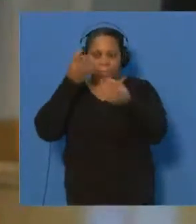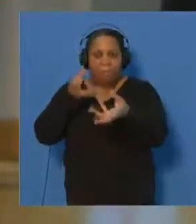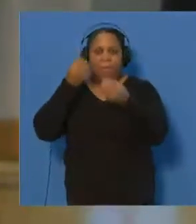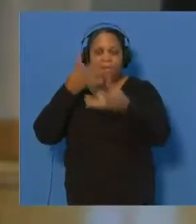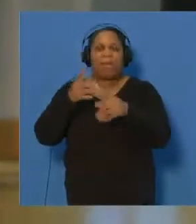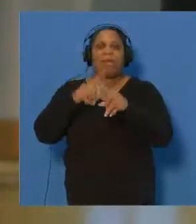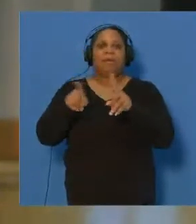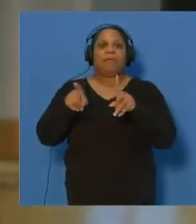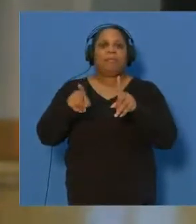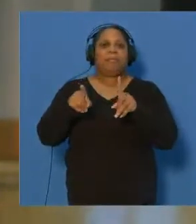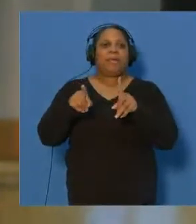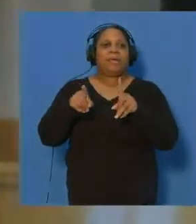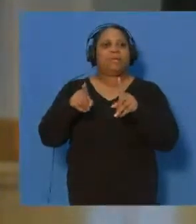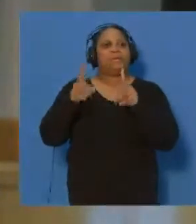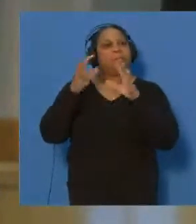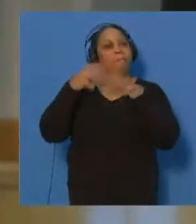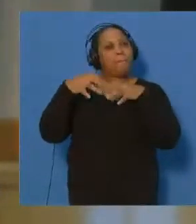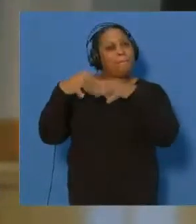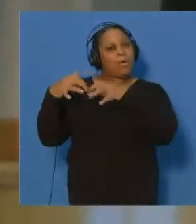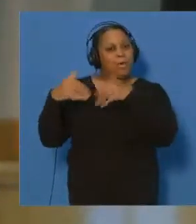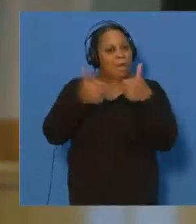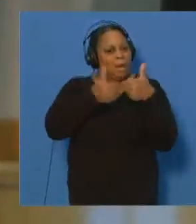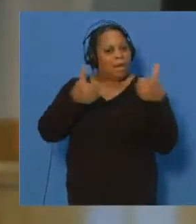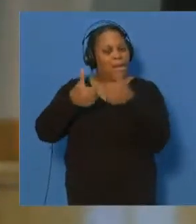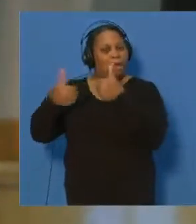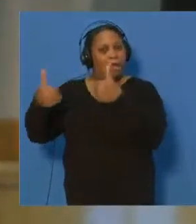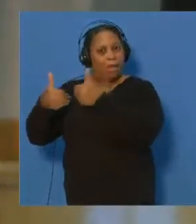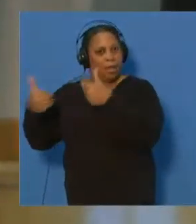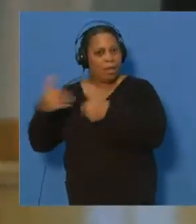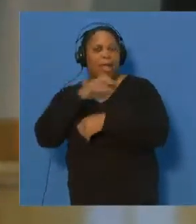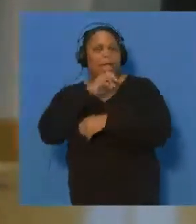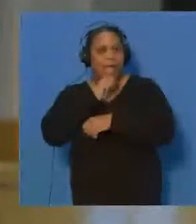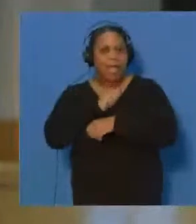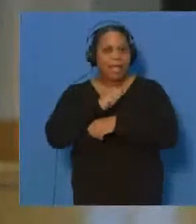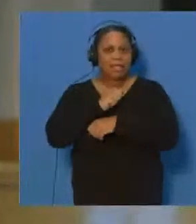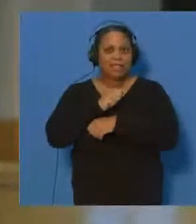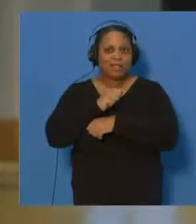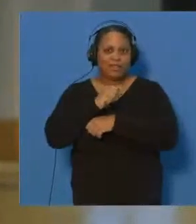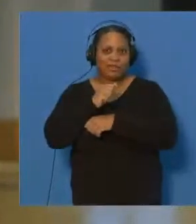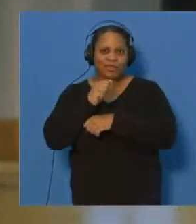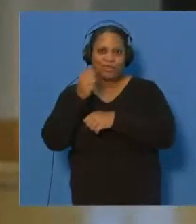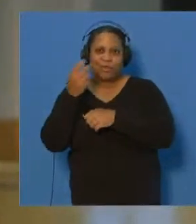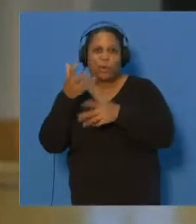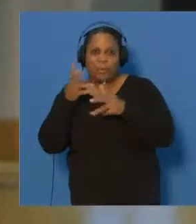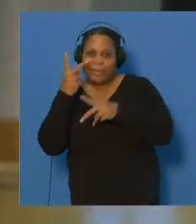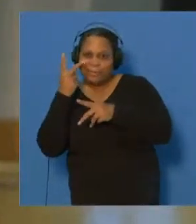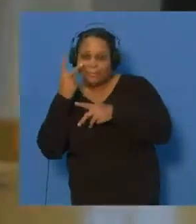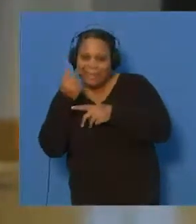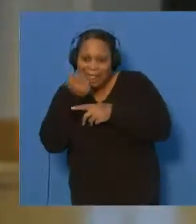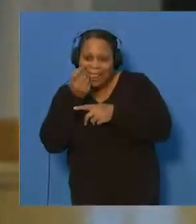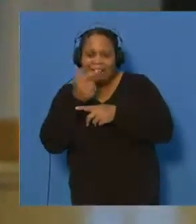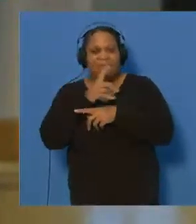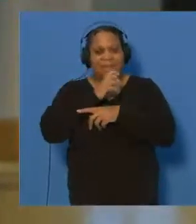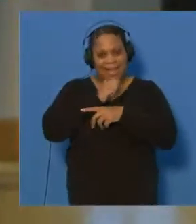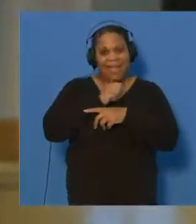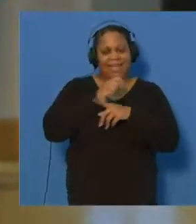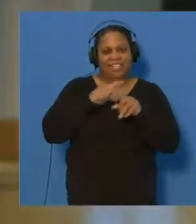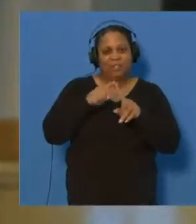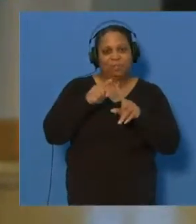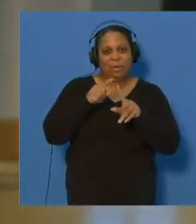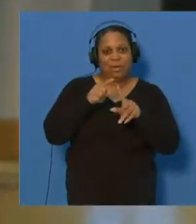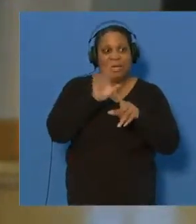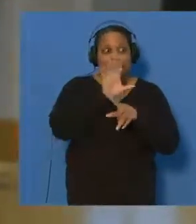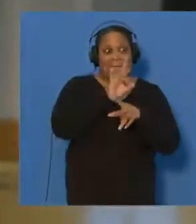it is it's broken up in age bands. So I'm just giving you like a peak for one particular age, but it's broken up into 8